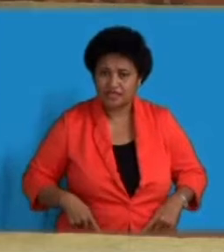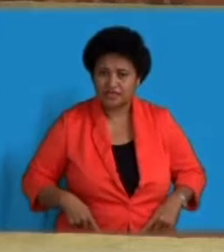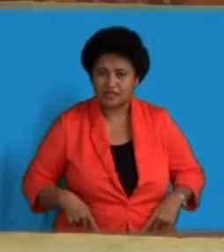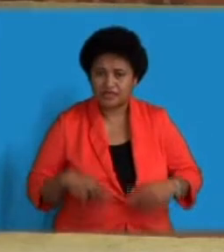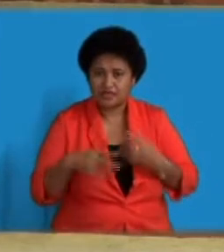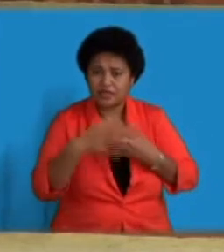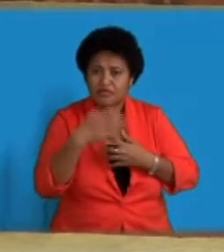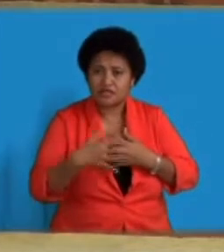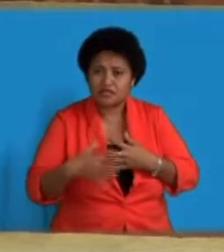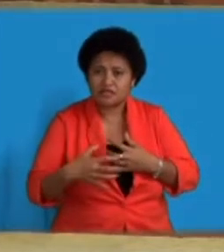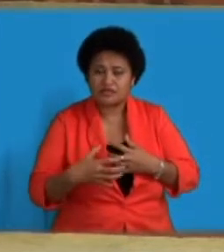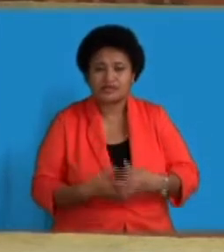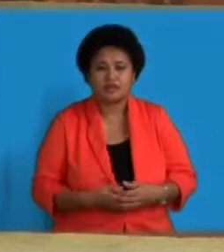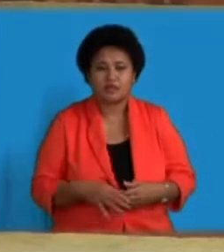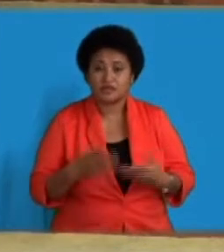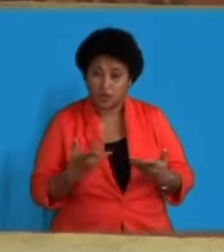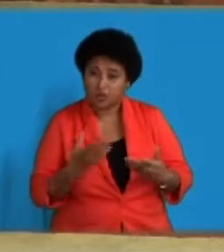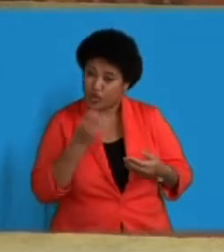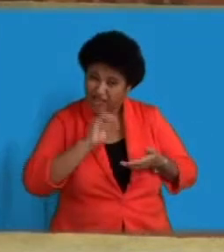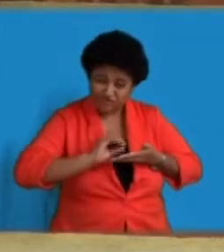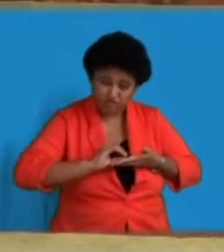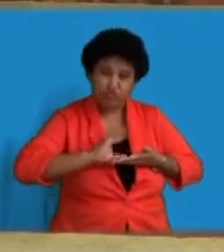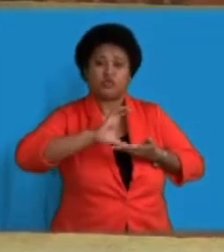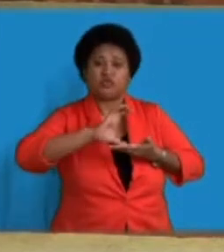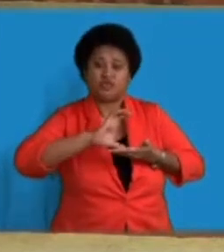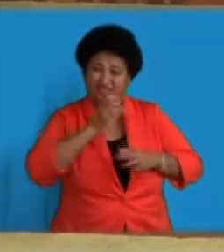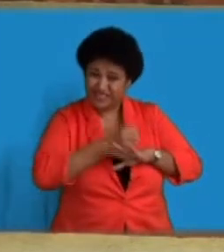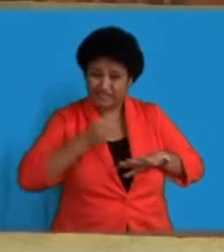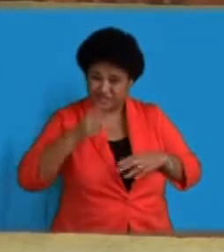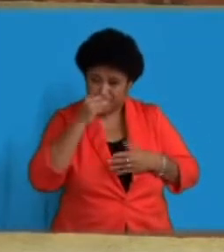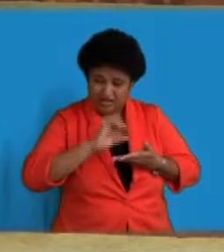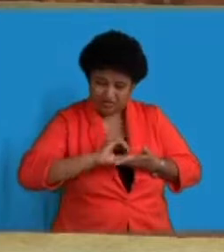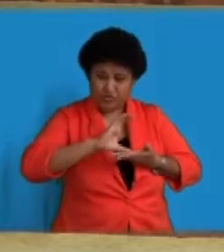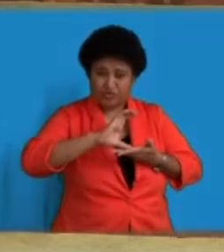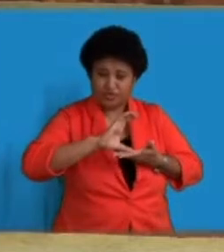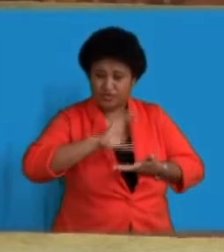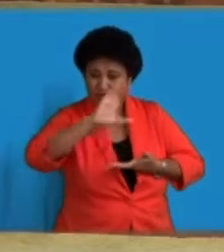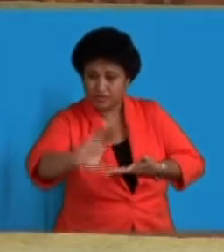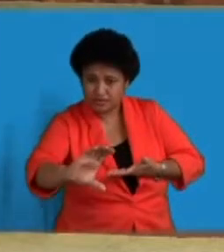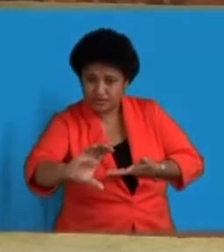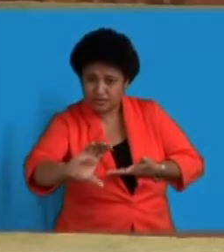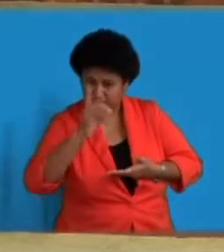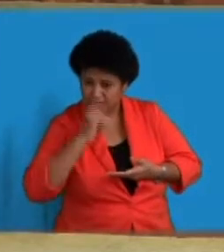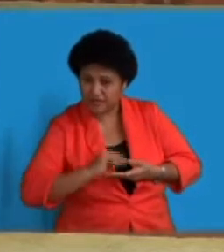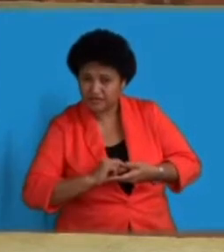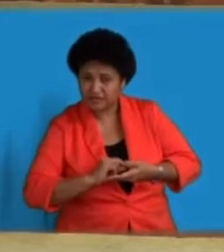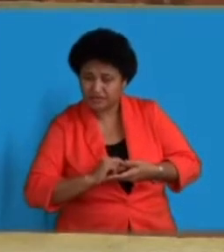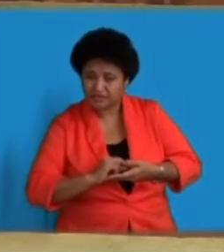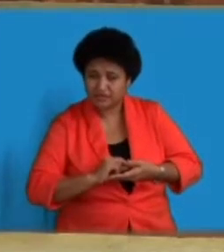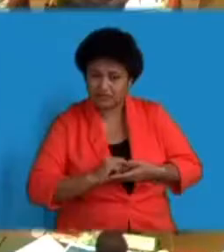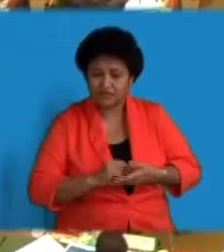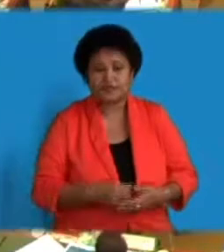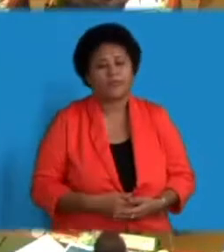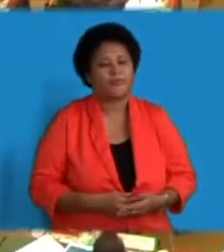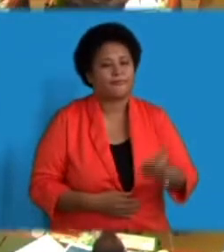allocation so that we can pay for or subsidize some of the cost for the regular kidney dialysis patients.